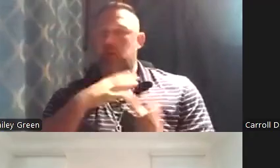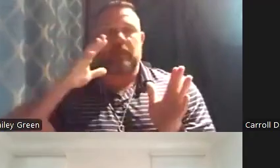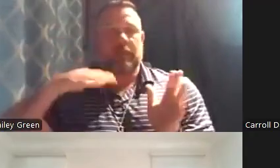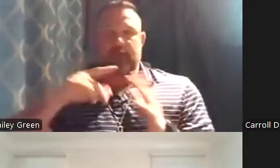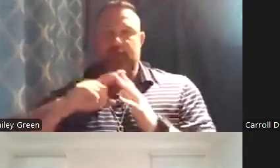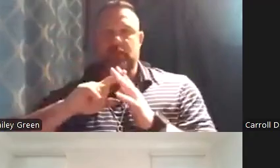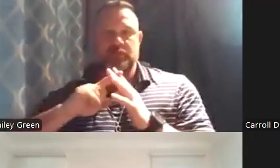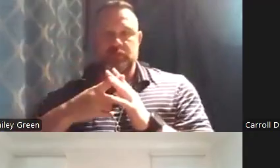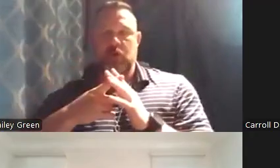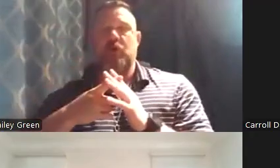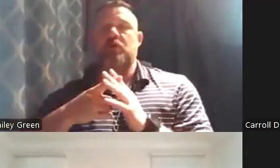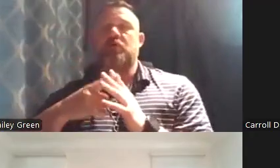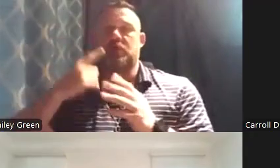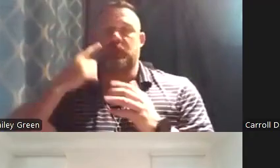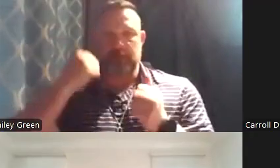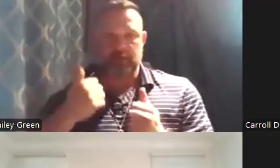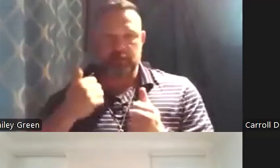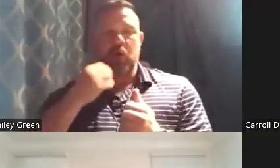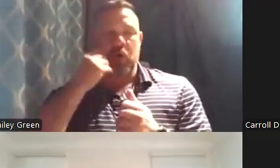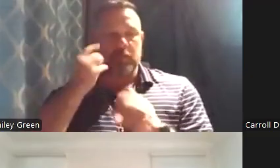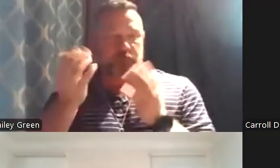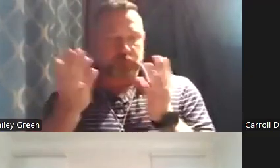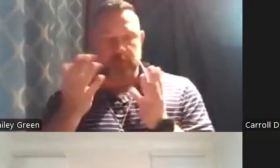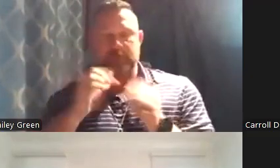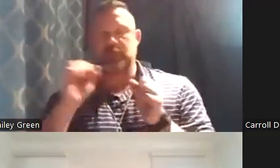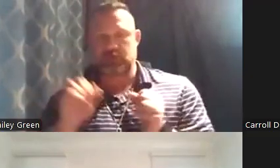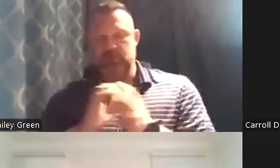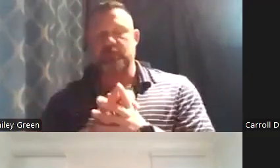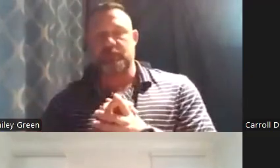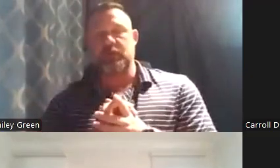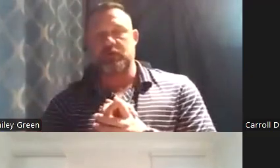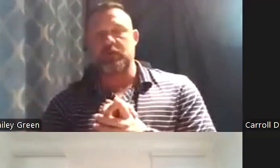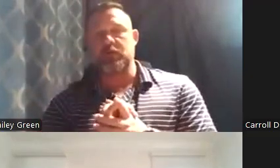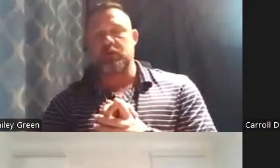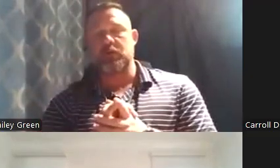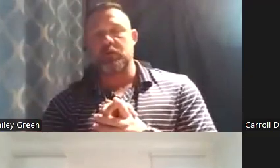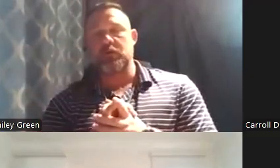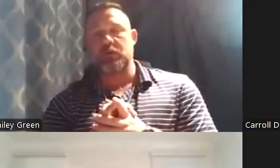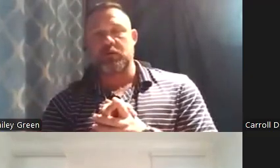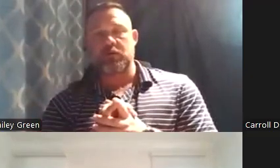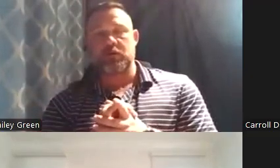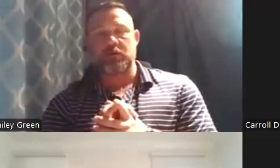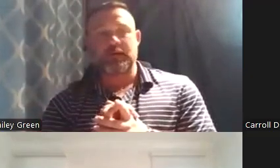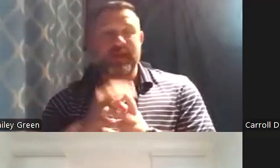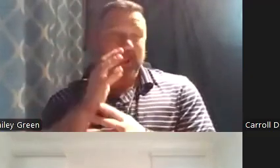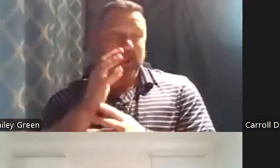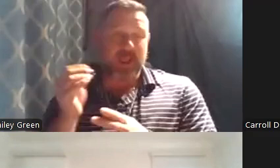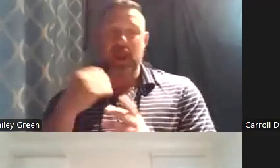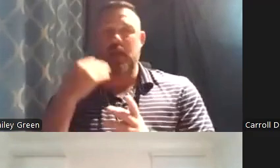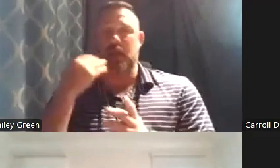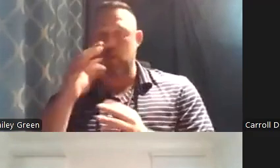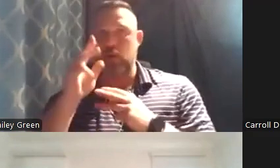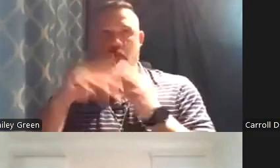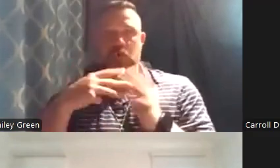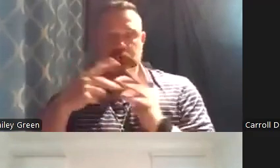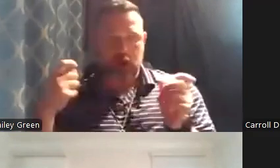talking about a dementia-capable homeless services system. So it would be, and I know that world is